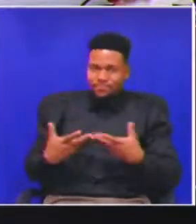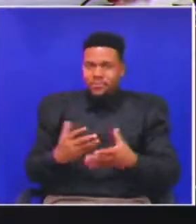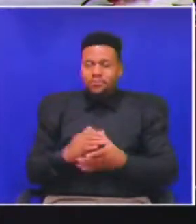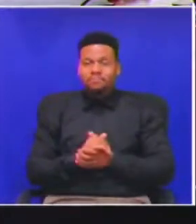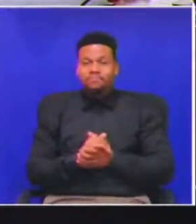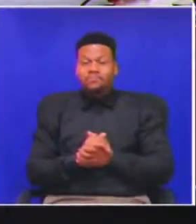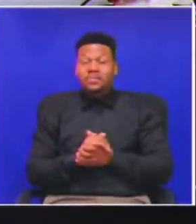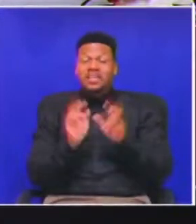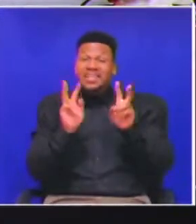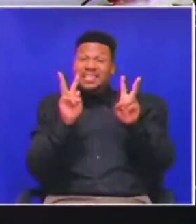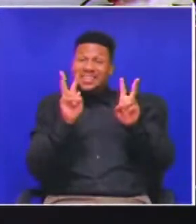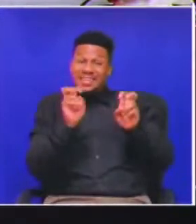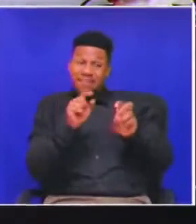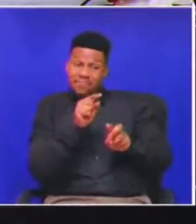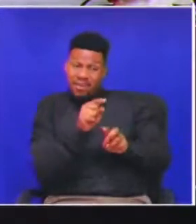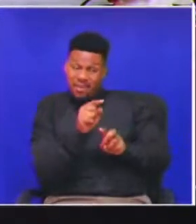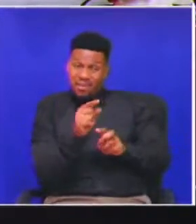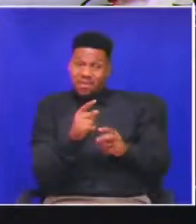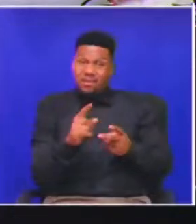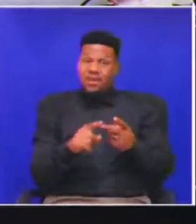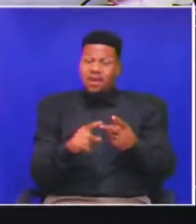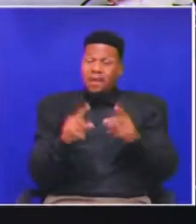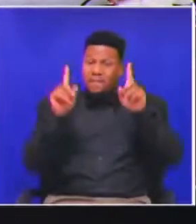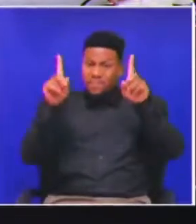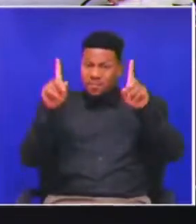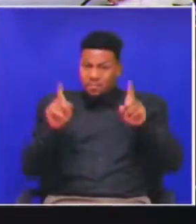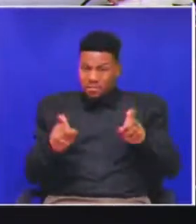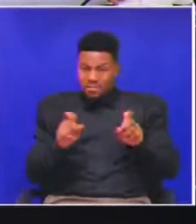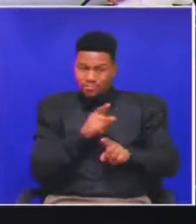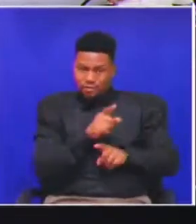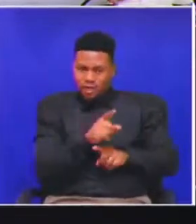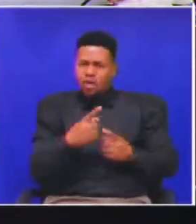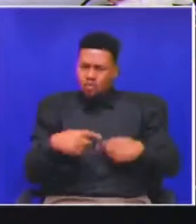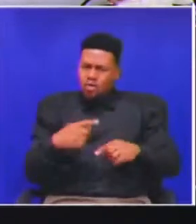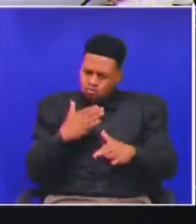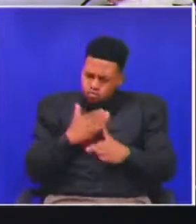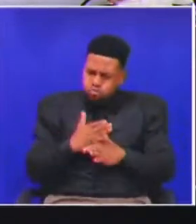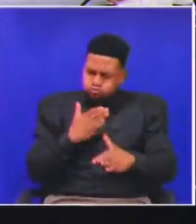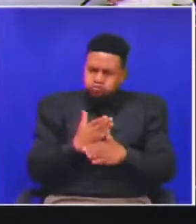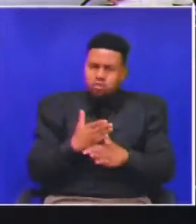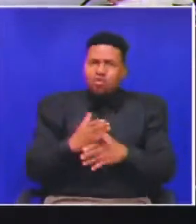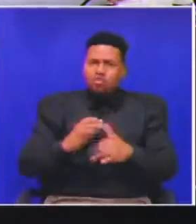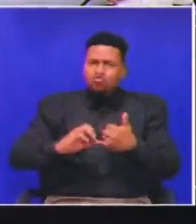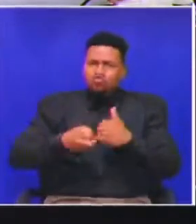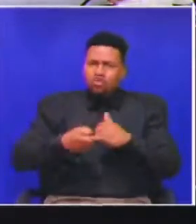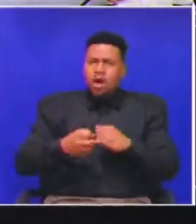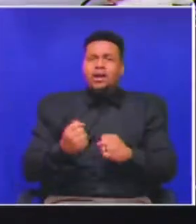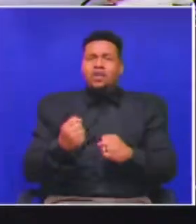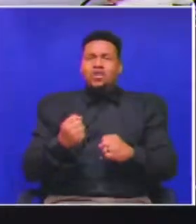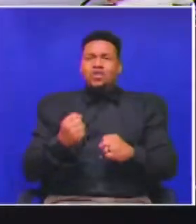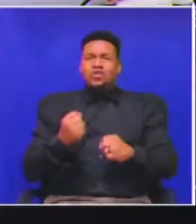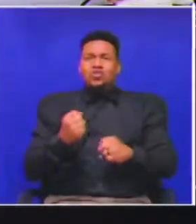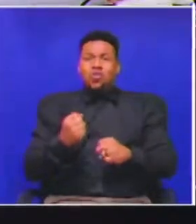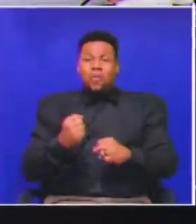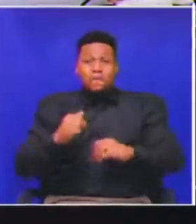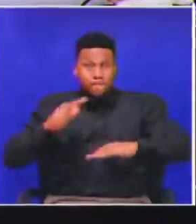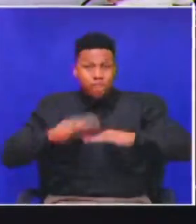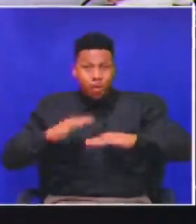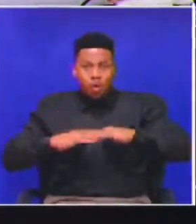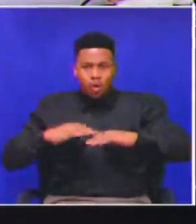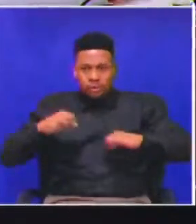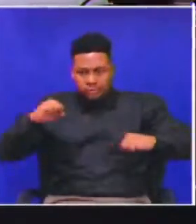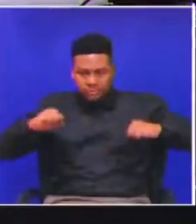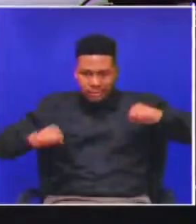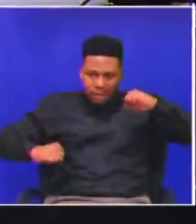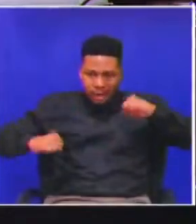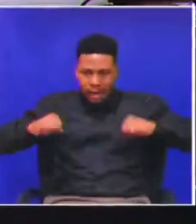or principles, we are working to foster a more stable, a more effective and resilient international financial